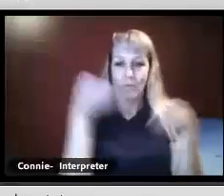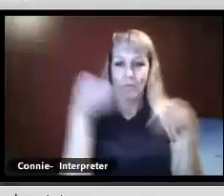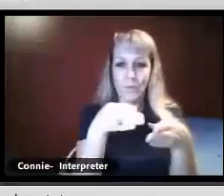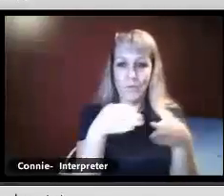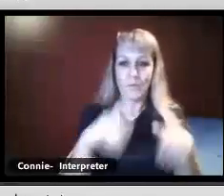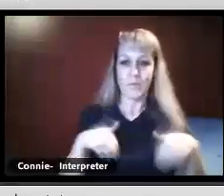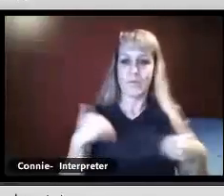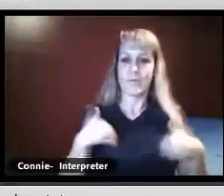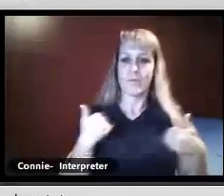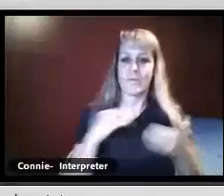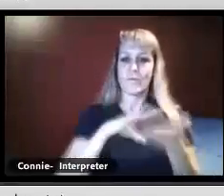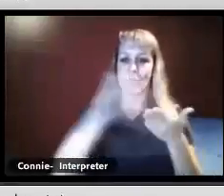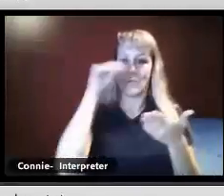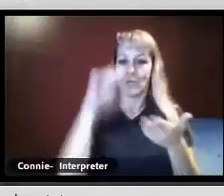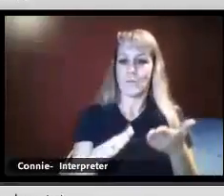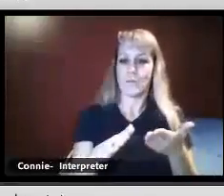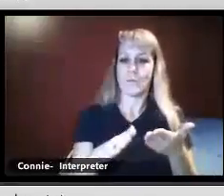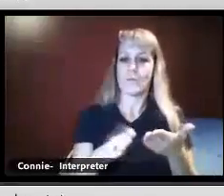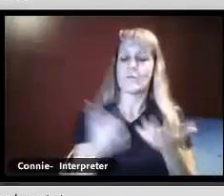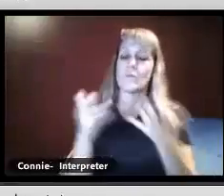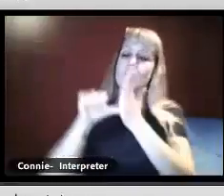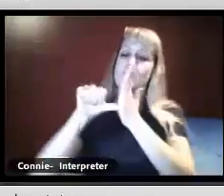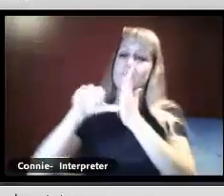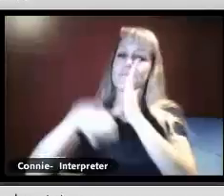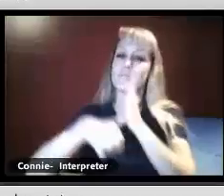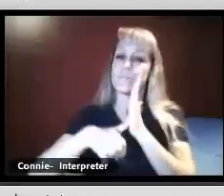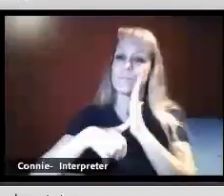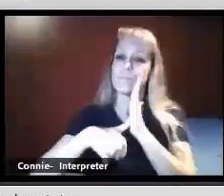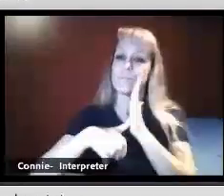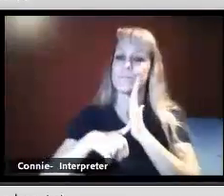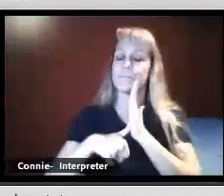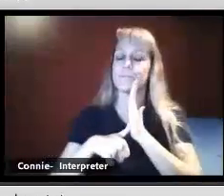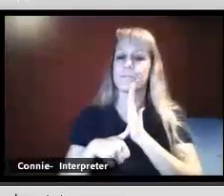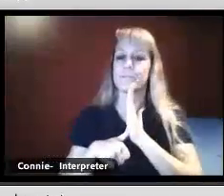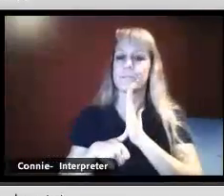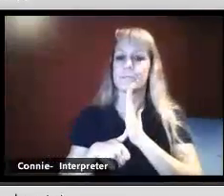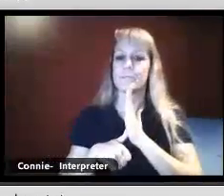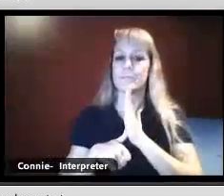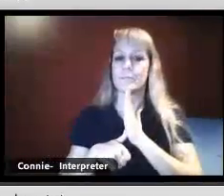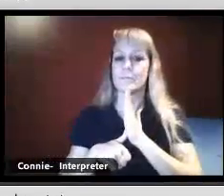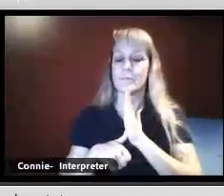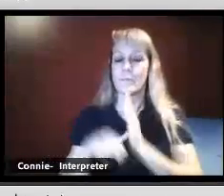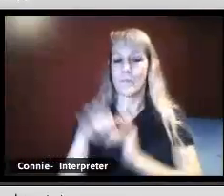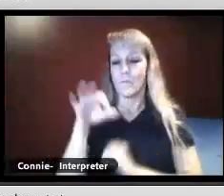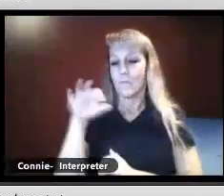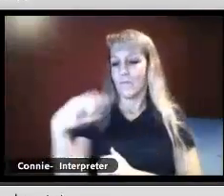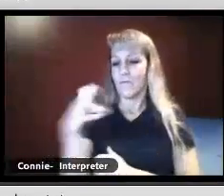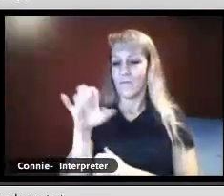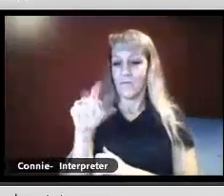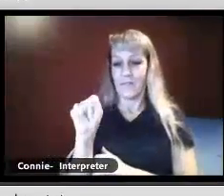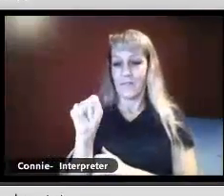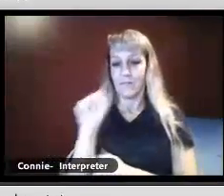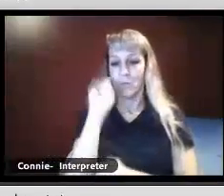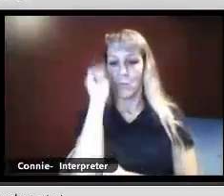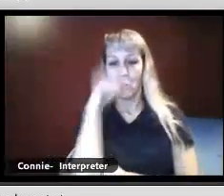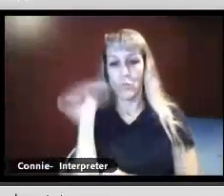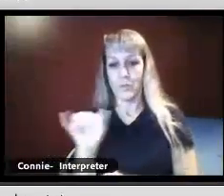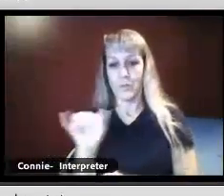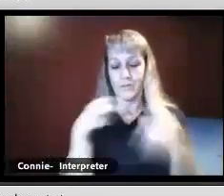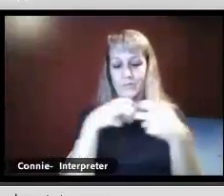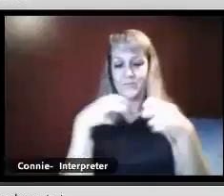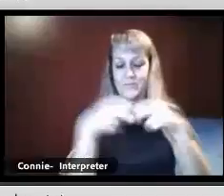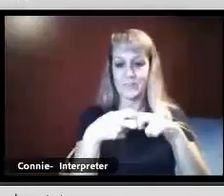students. I want to emphasize that as with PhET, which started out looking at just at physics,